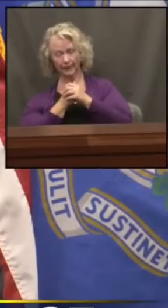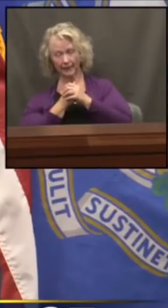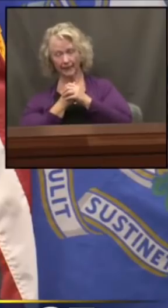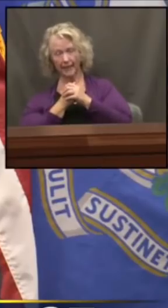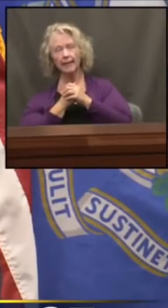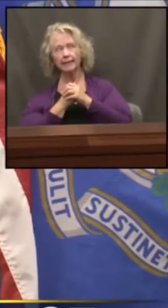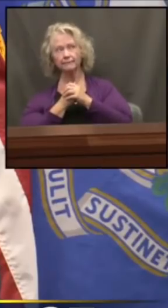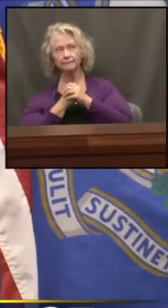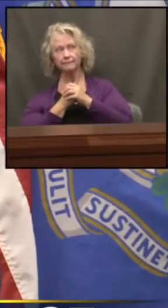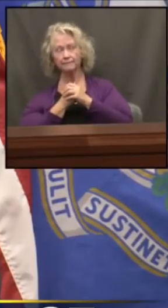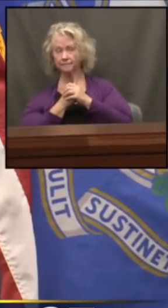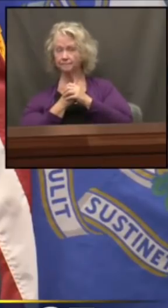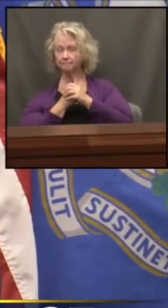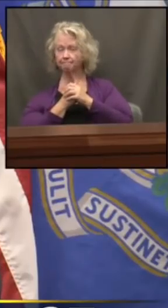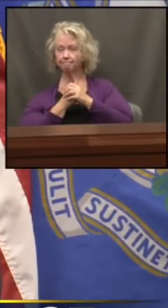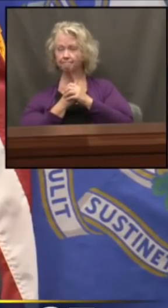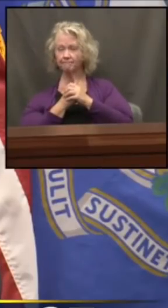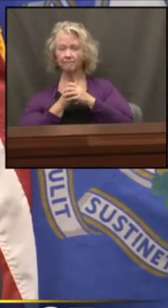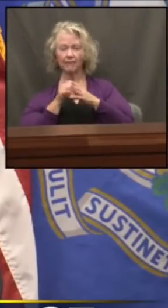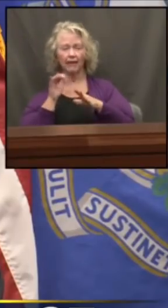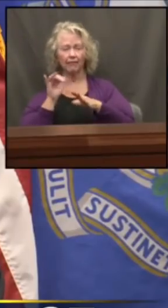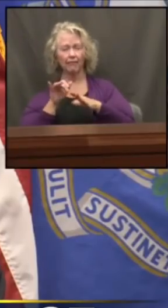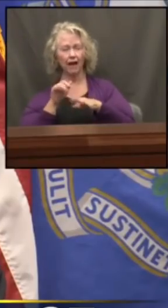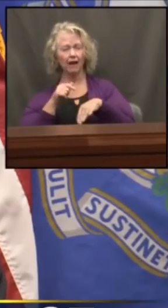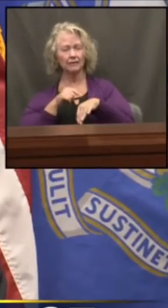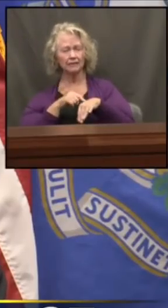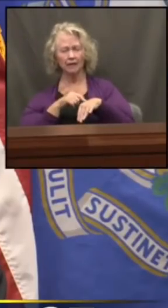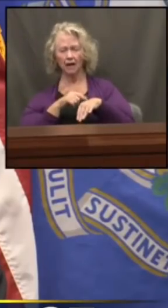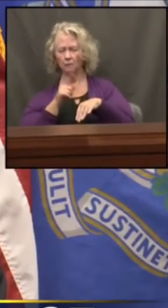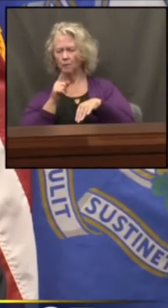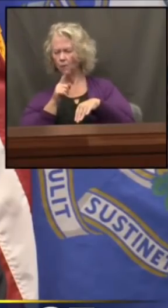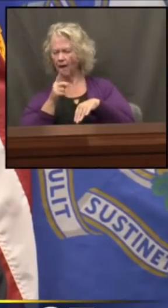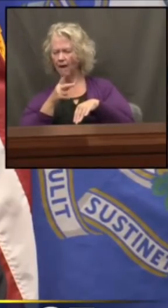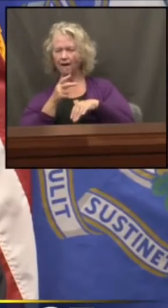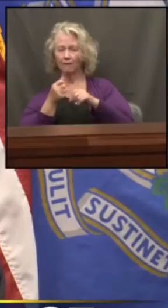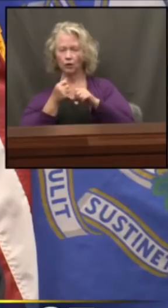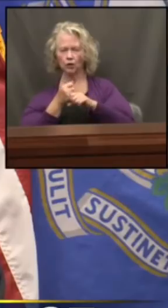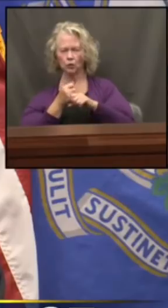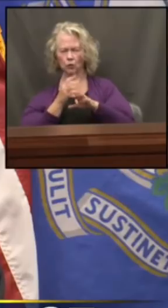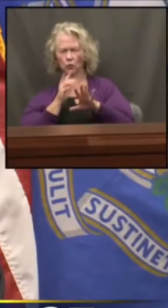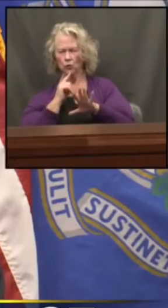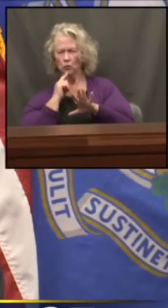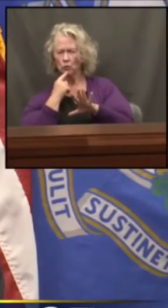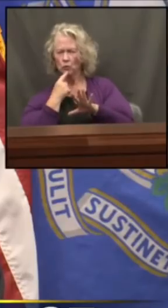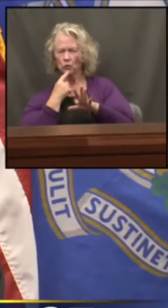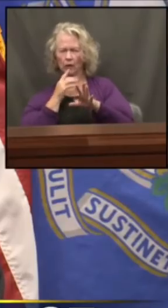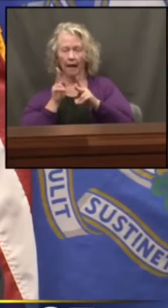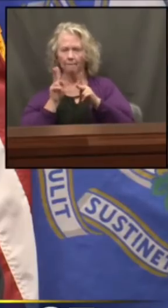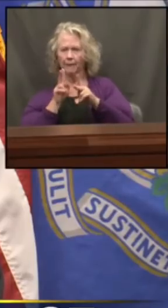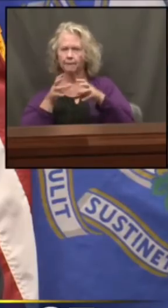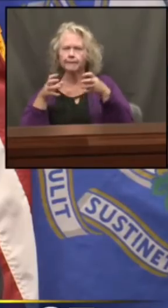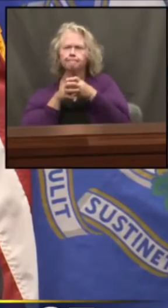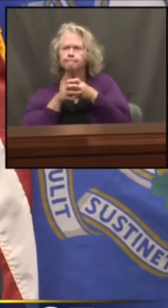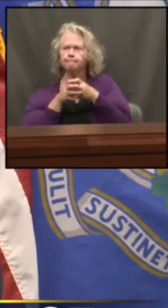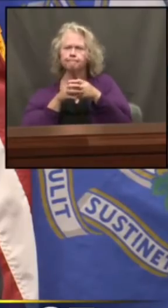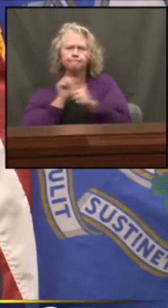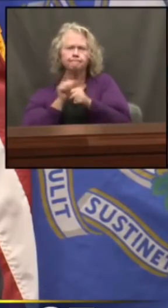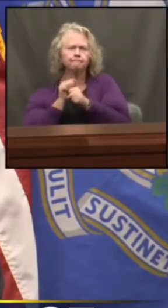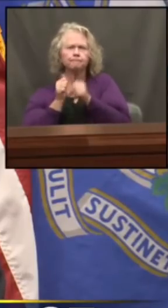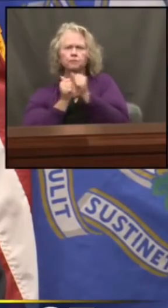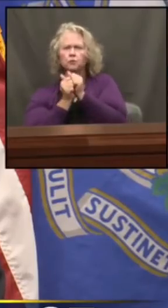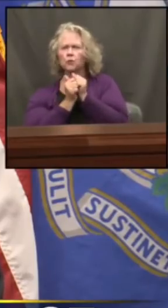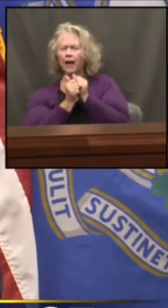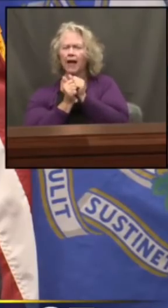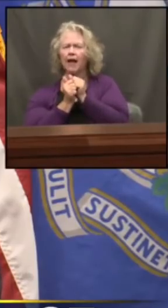when the pandemic was severe, and a year and a half ago, and how united this state was, and working